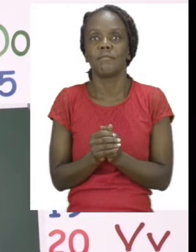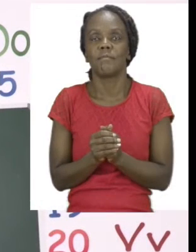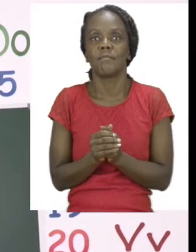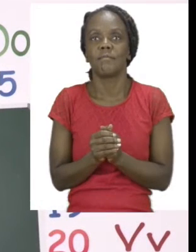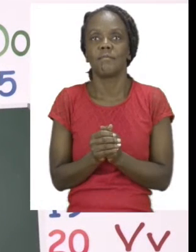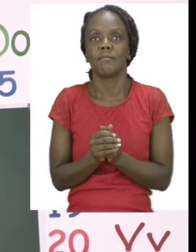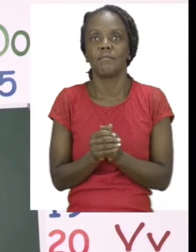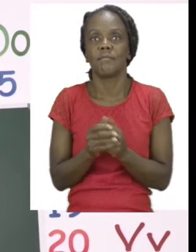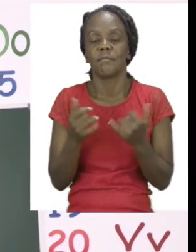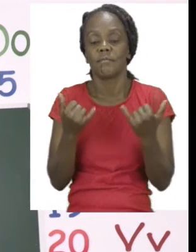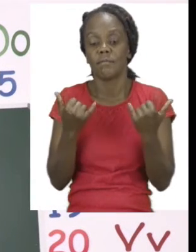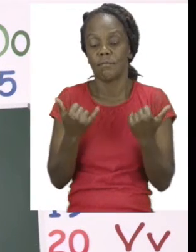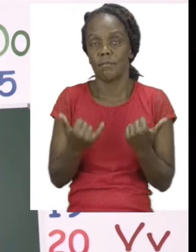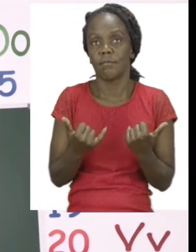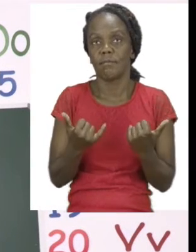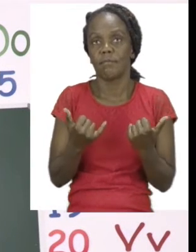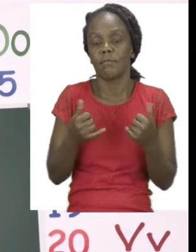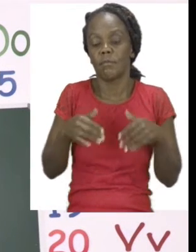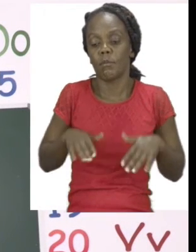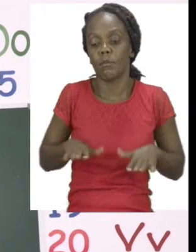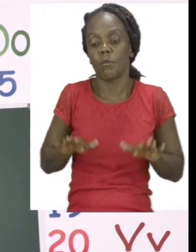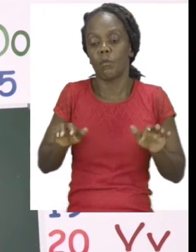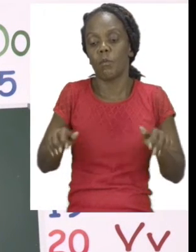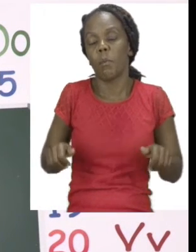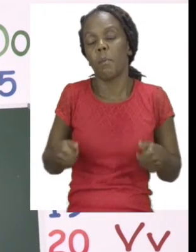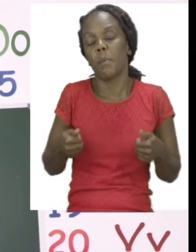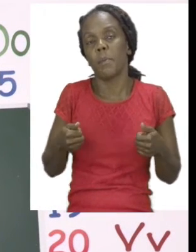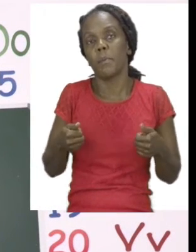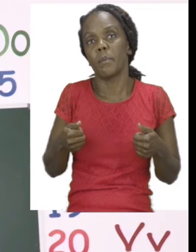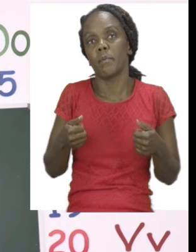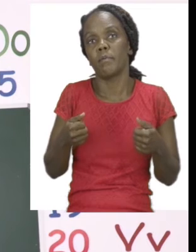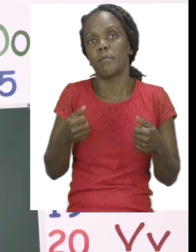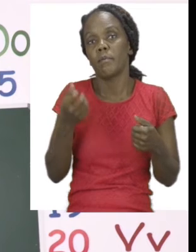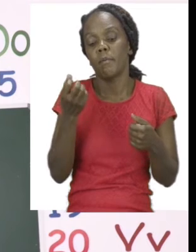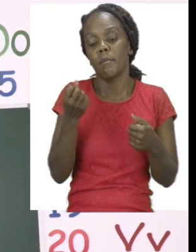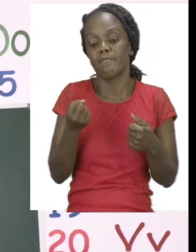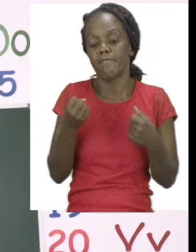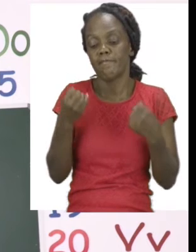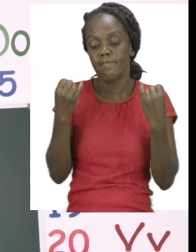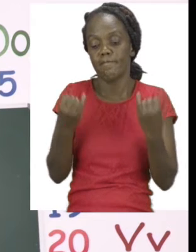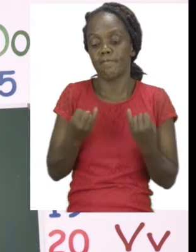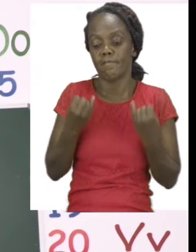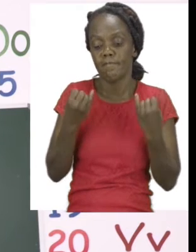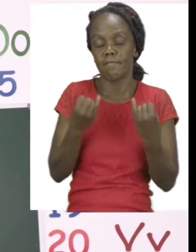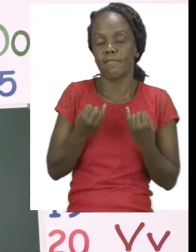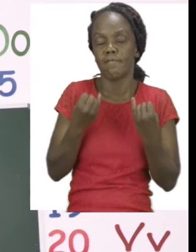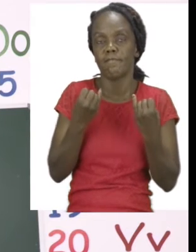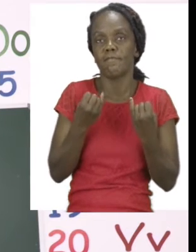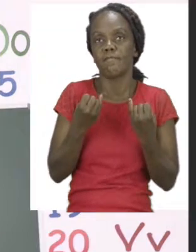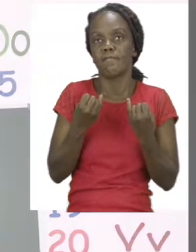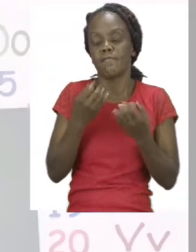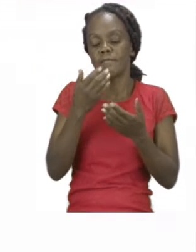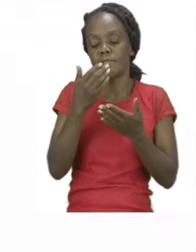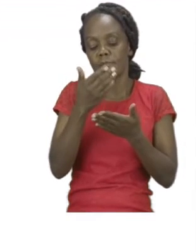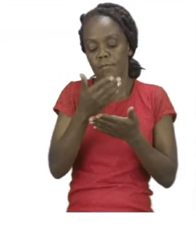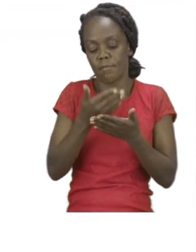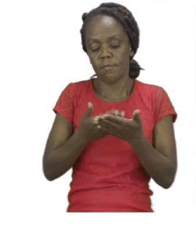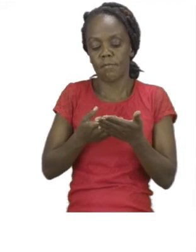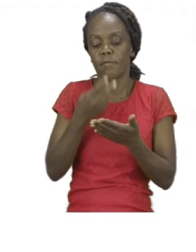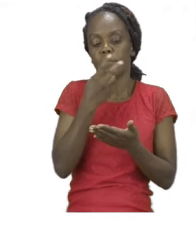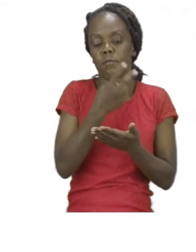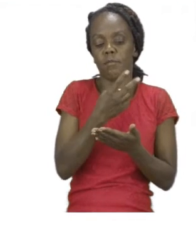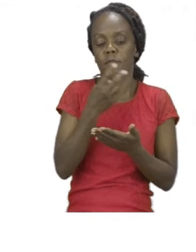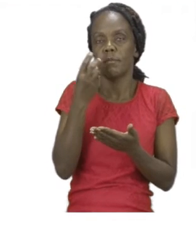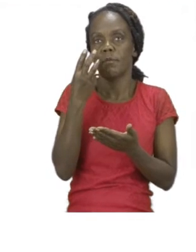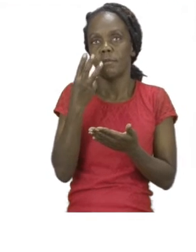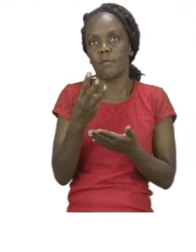Now, boys and girls, we're going to have so much fun with our family members on page 23. On